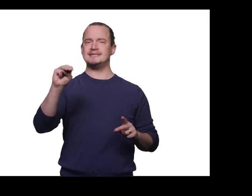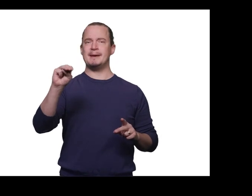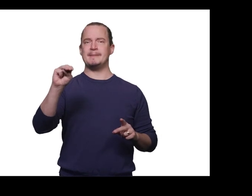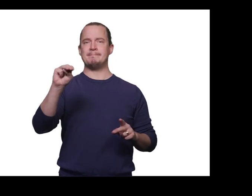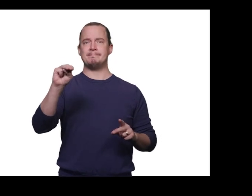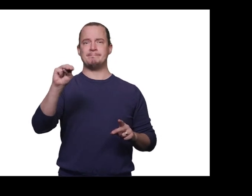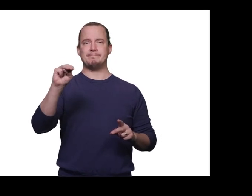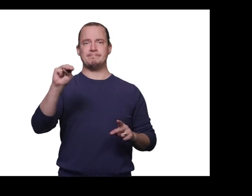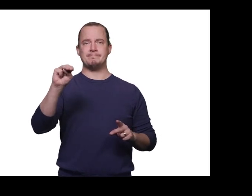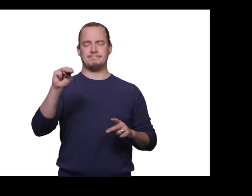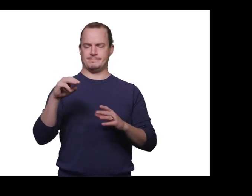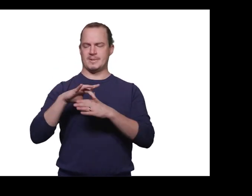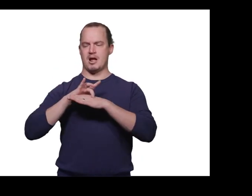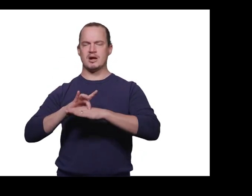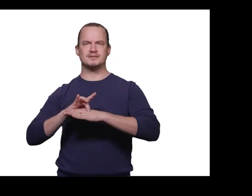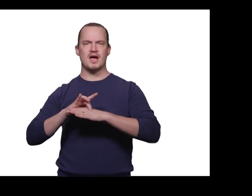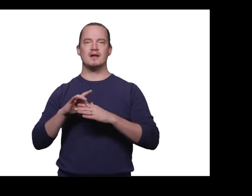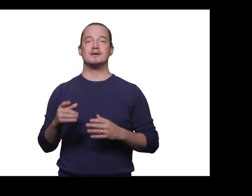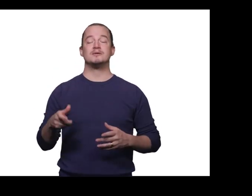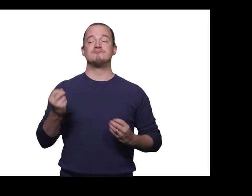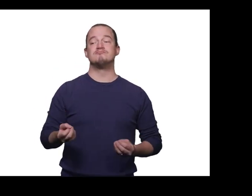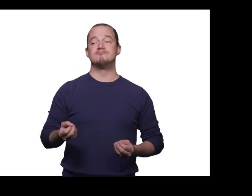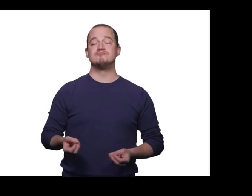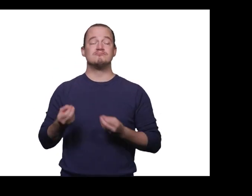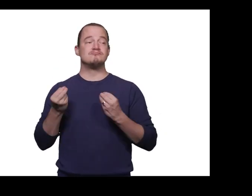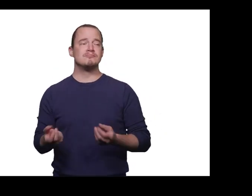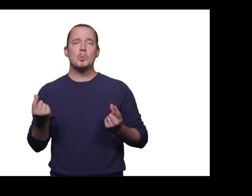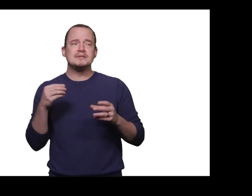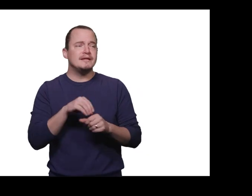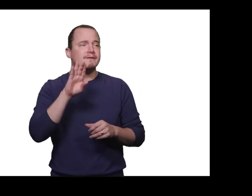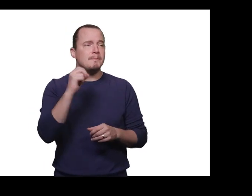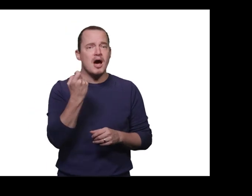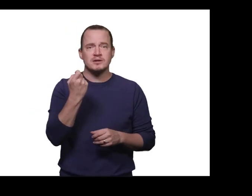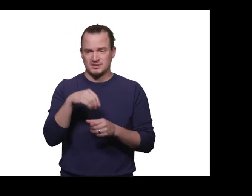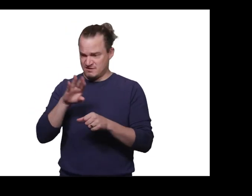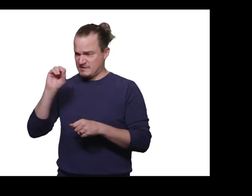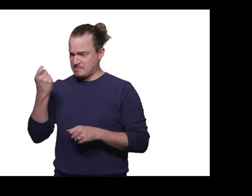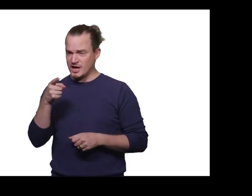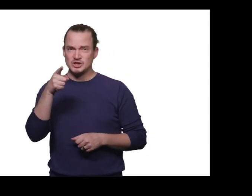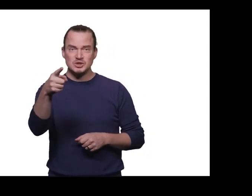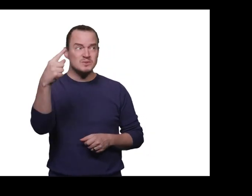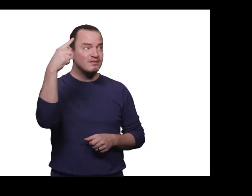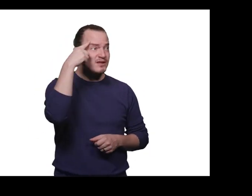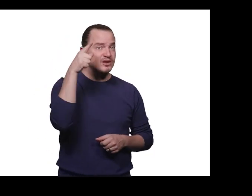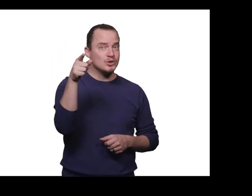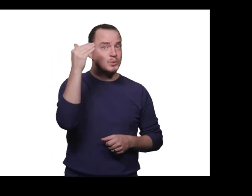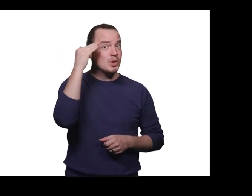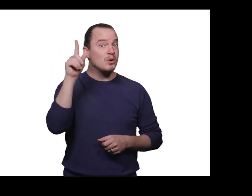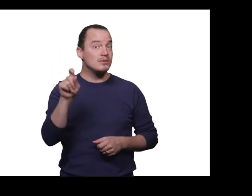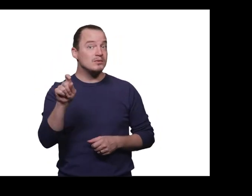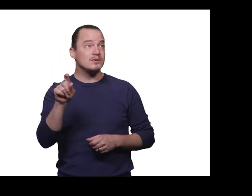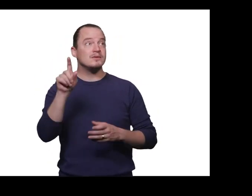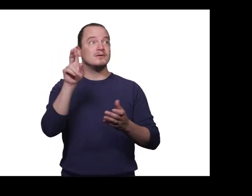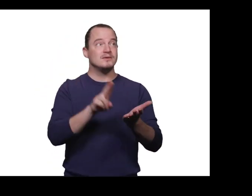content. What's in the box? What's in the box? Do you think you know? We can